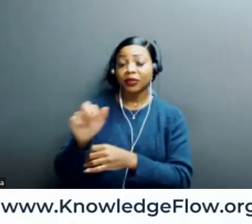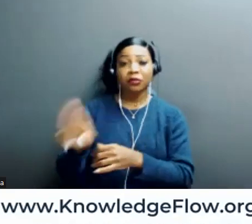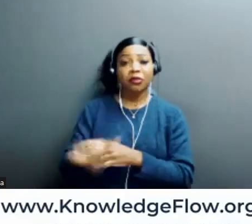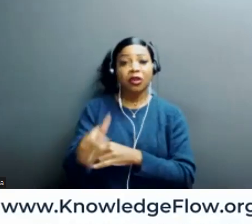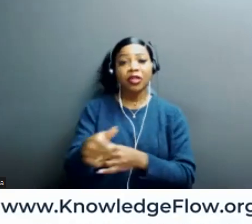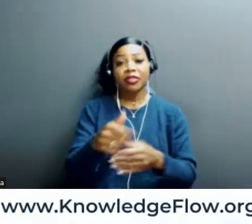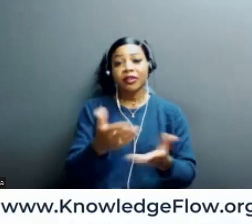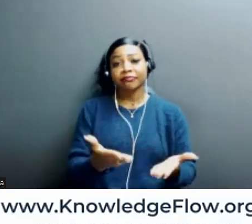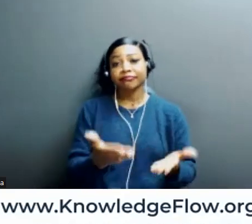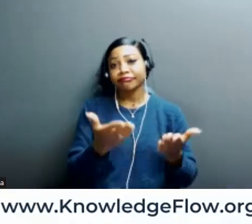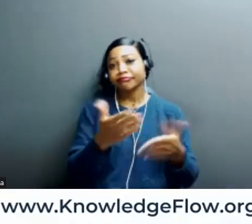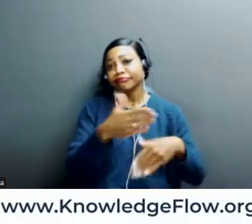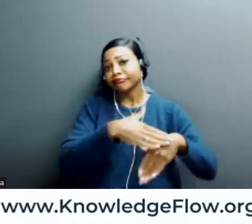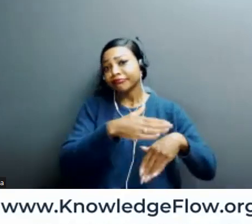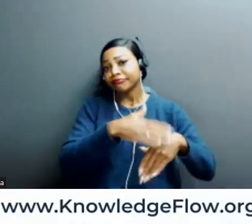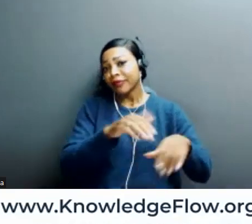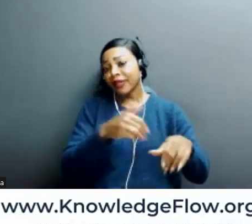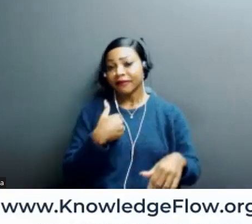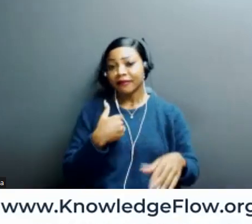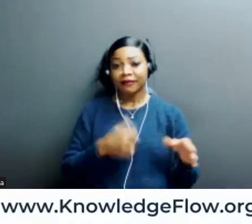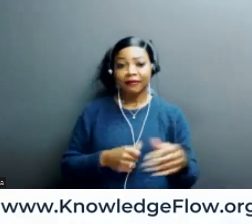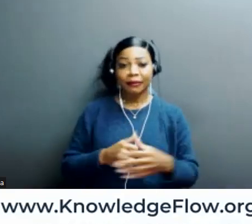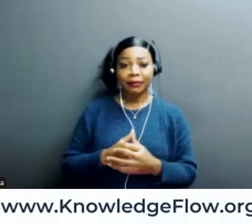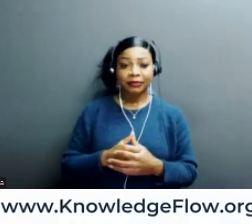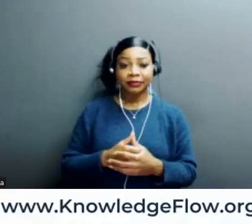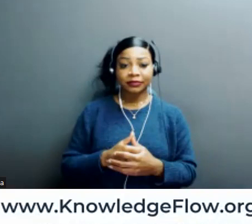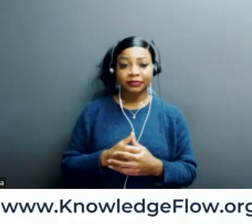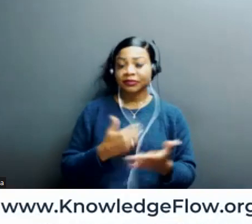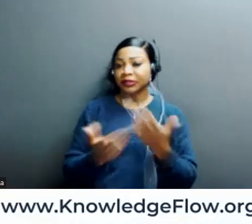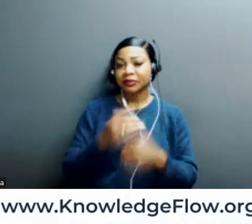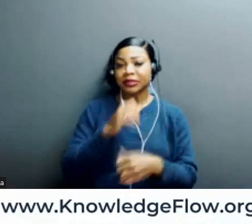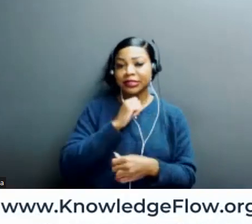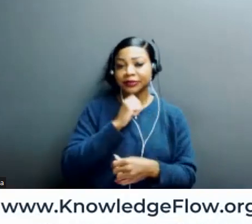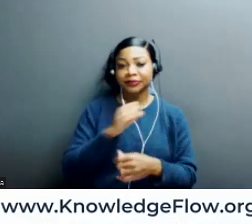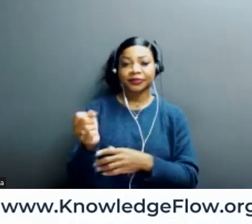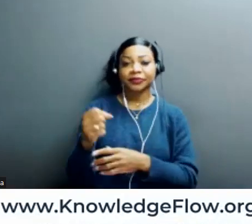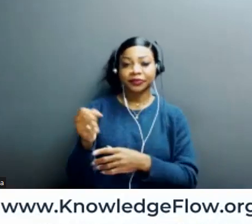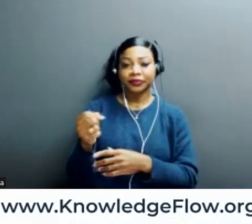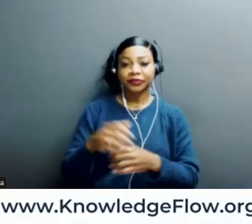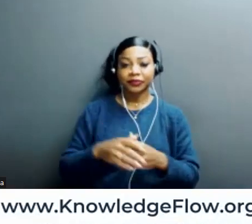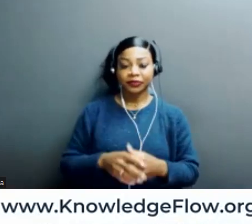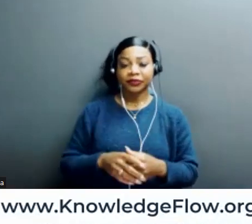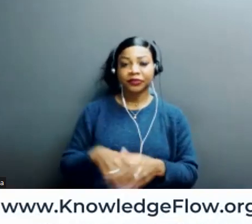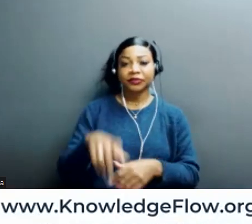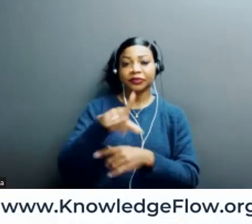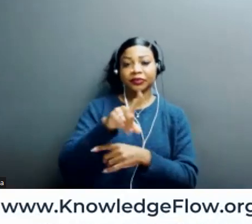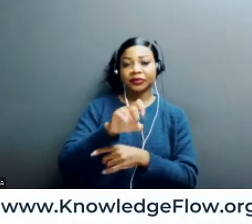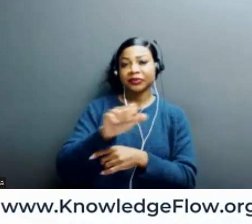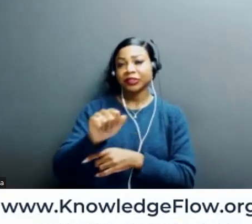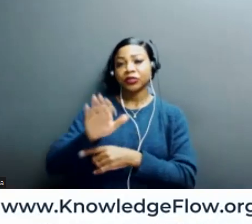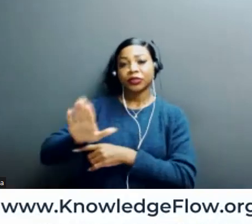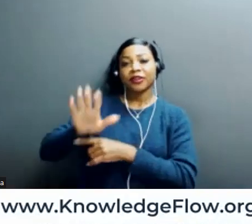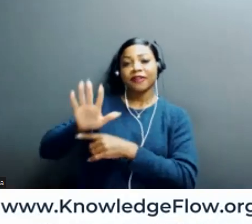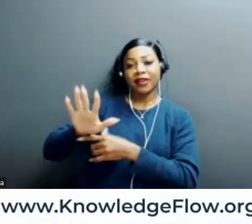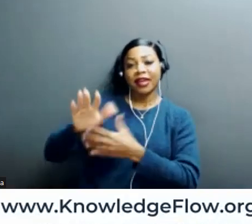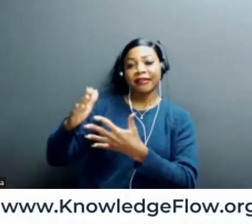you would give that are things that we should all do regardless of age yeah I mean I think Lee says five are I